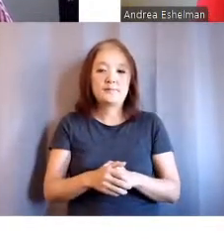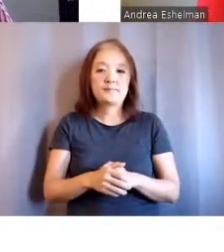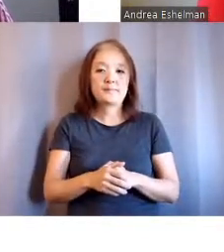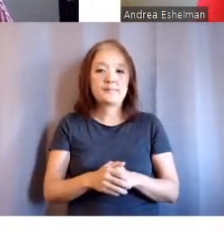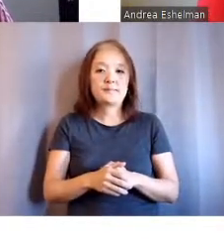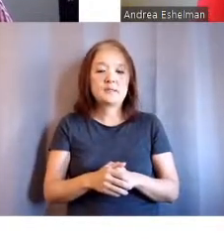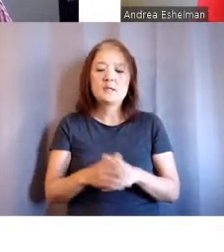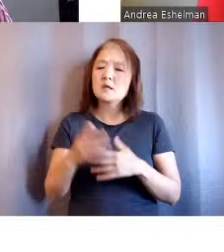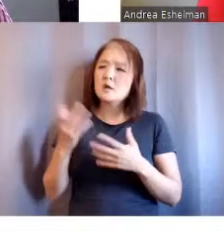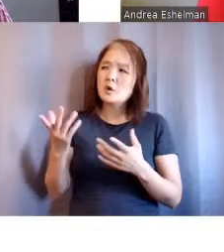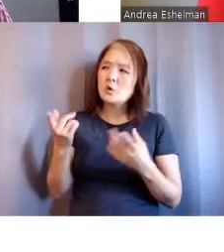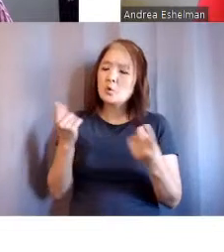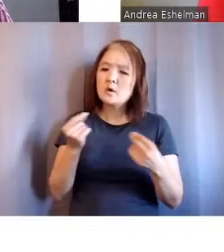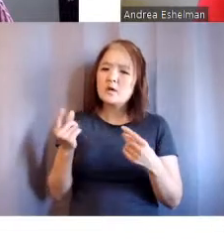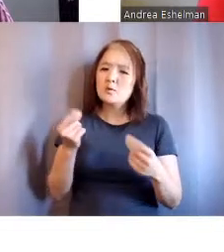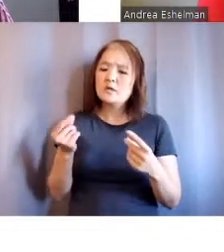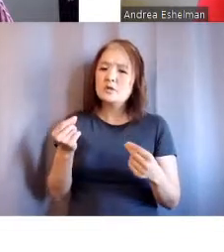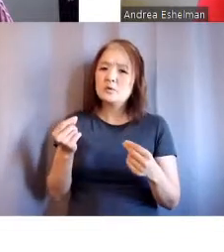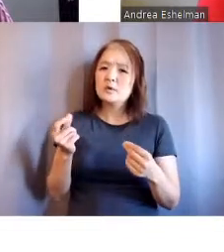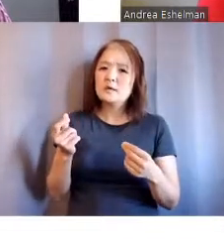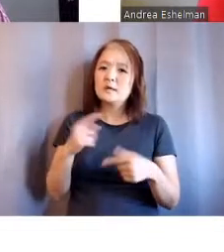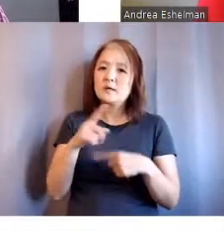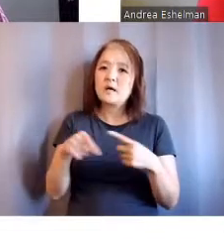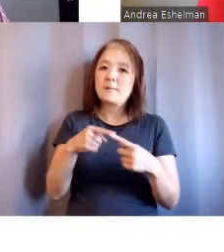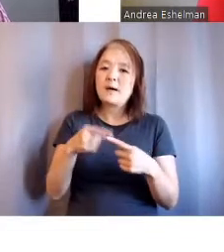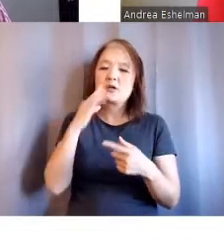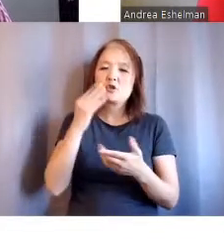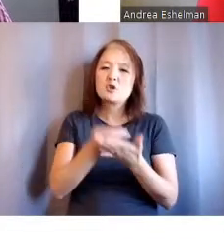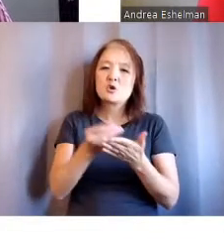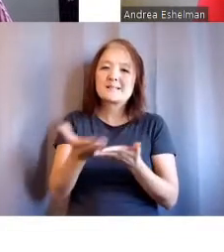What are we doing around salary compression?